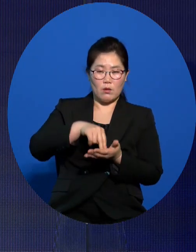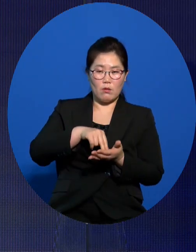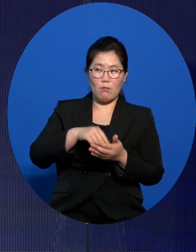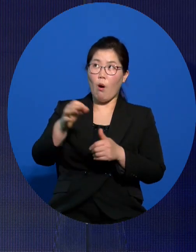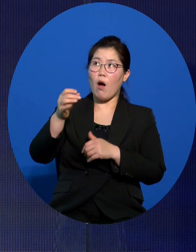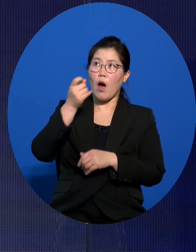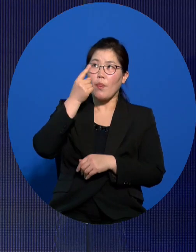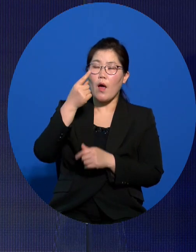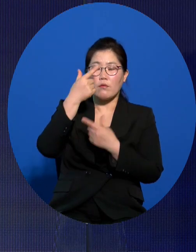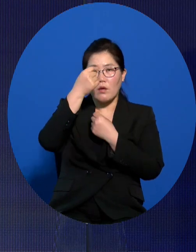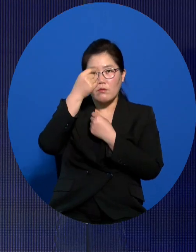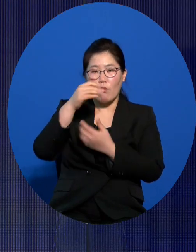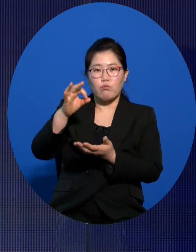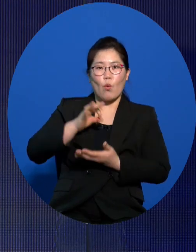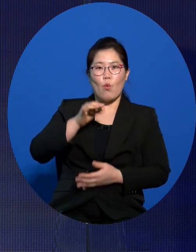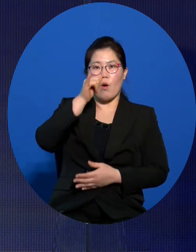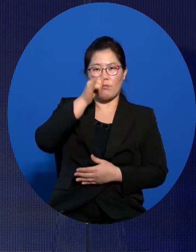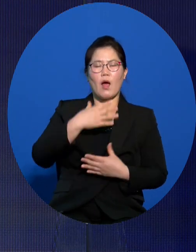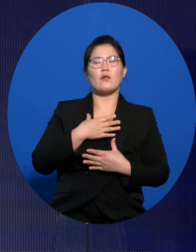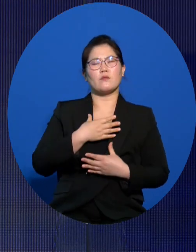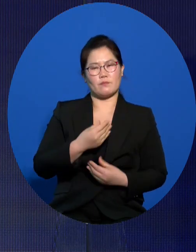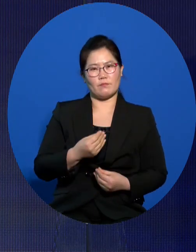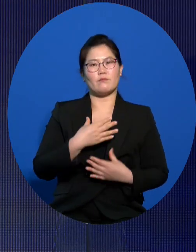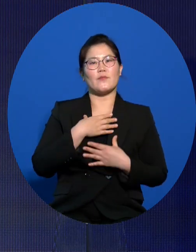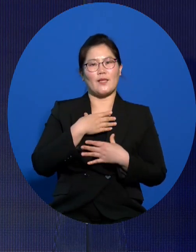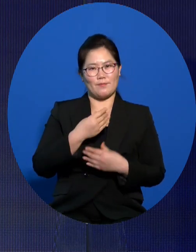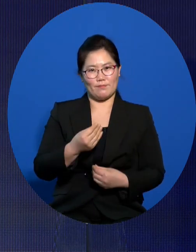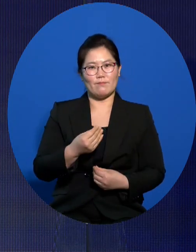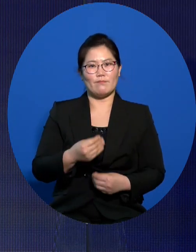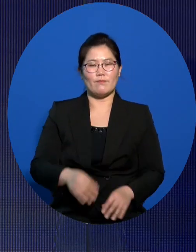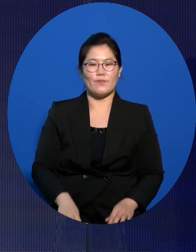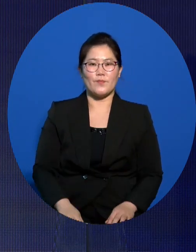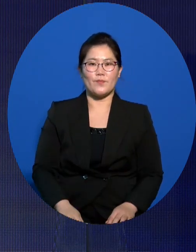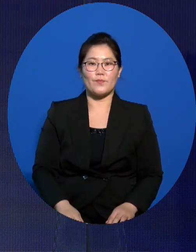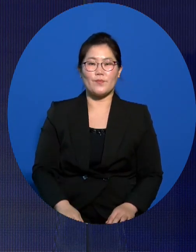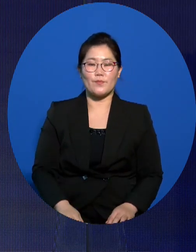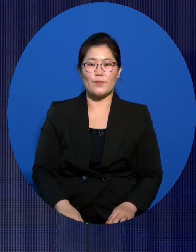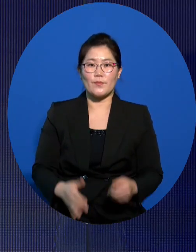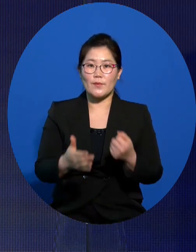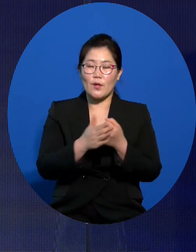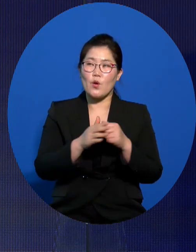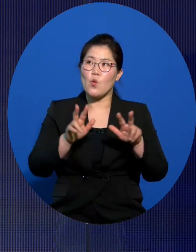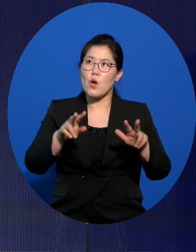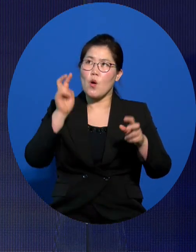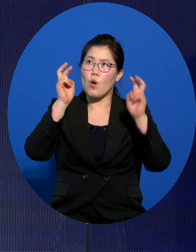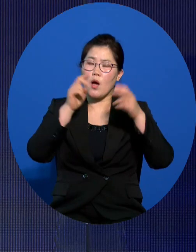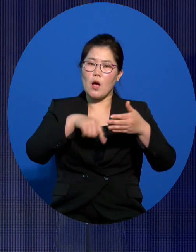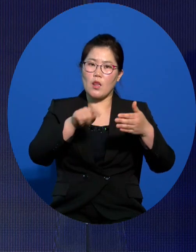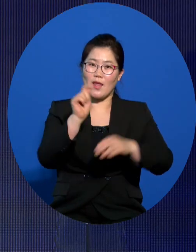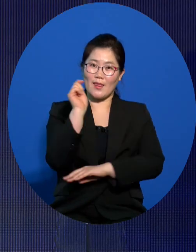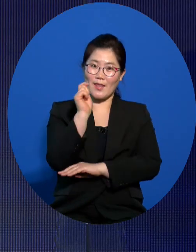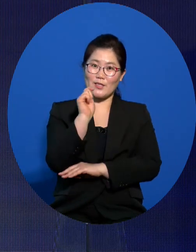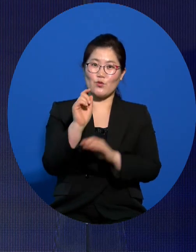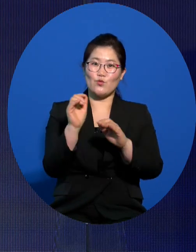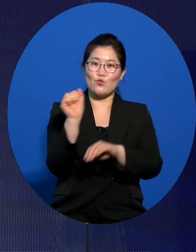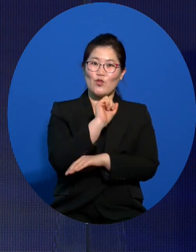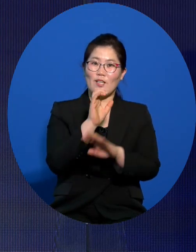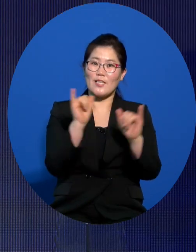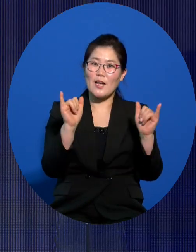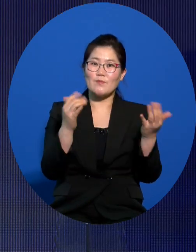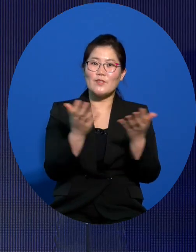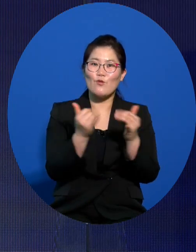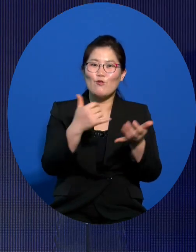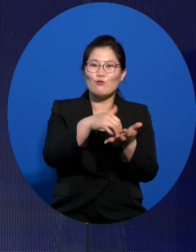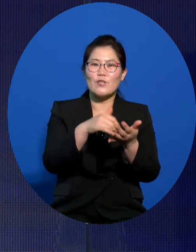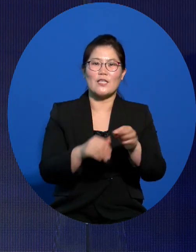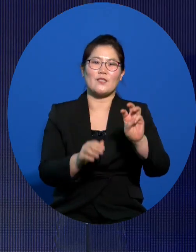monthly wage that they can secure each month, and so it's a more stable income that each driver takes